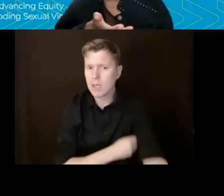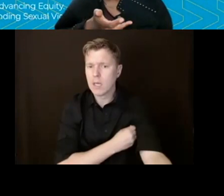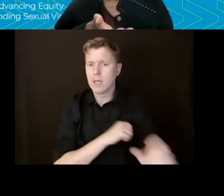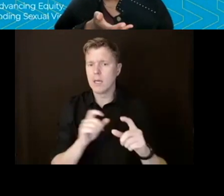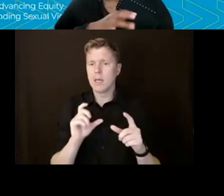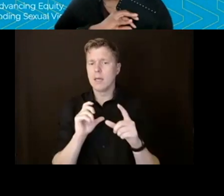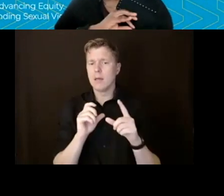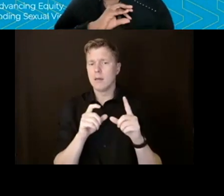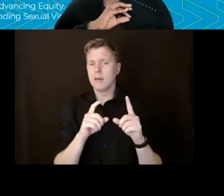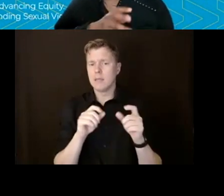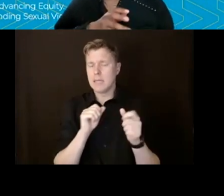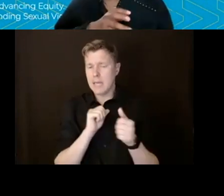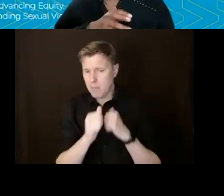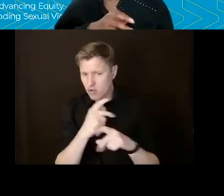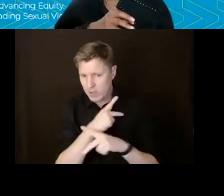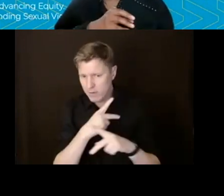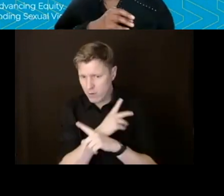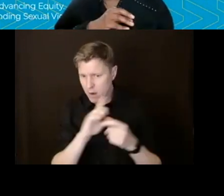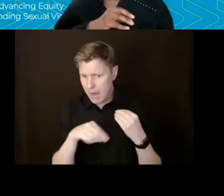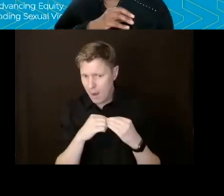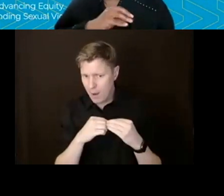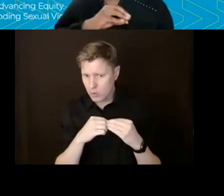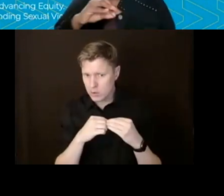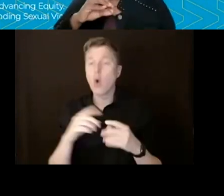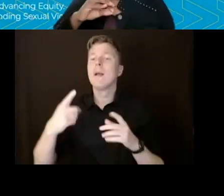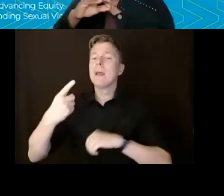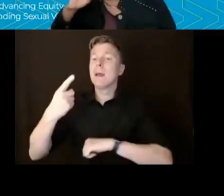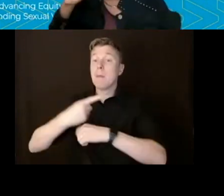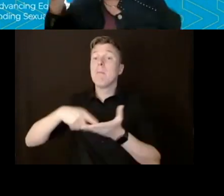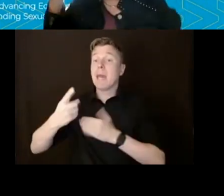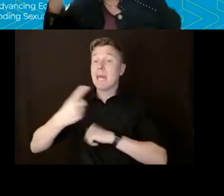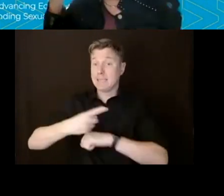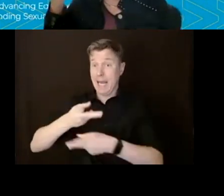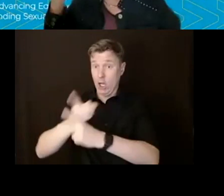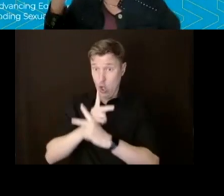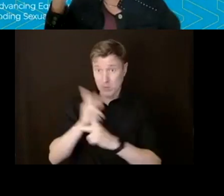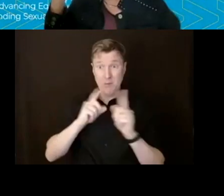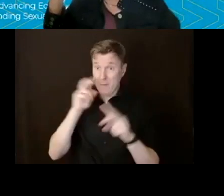predatory forms of lending in Missouri, which boasts a stunning